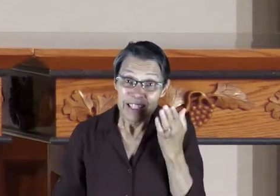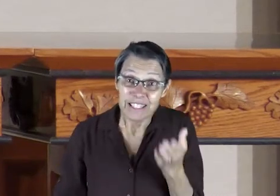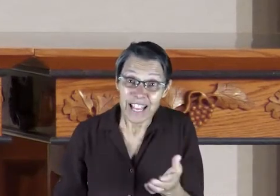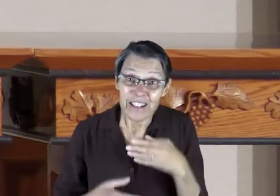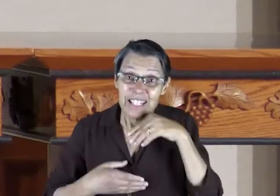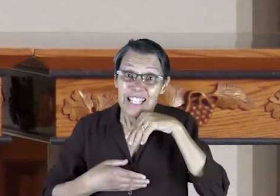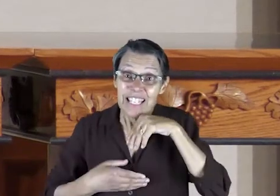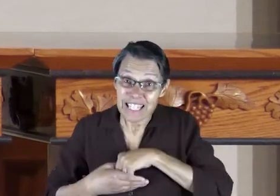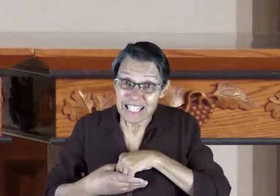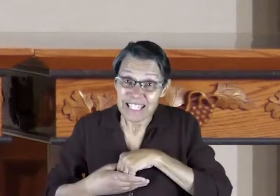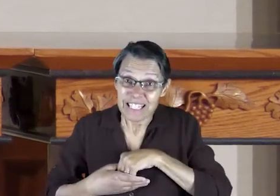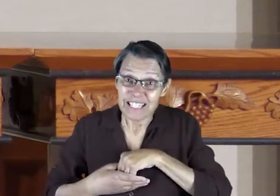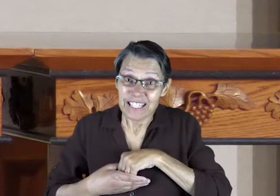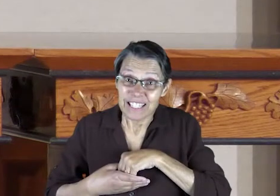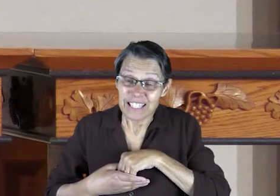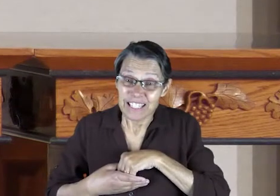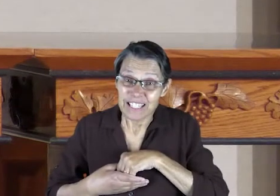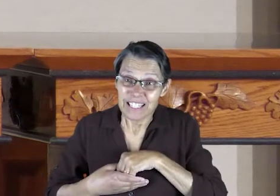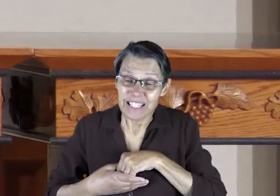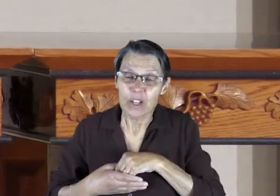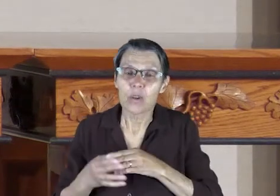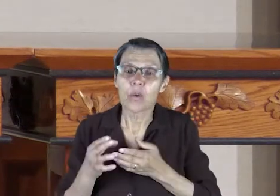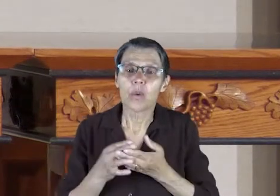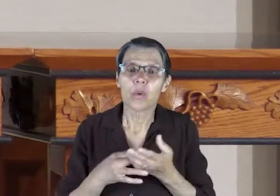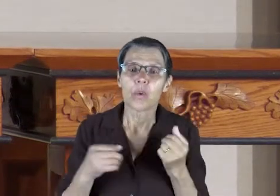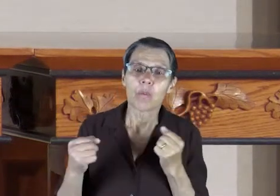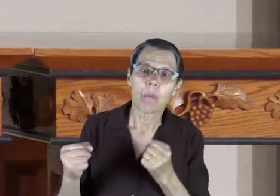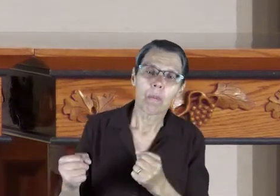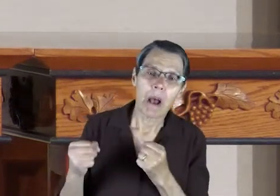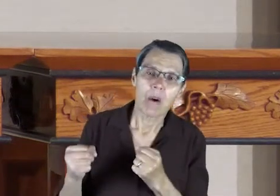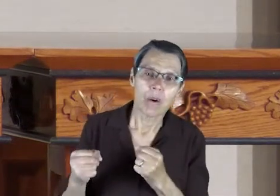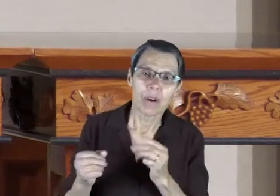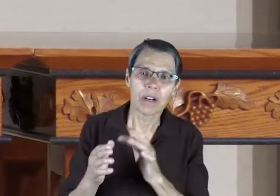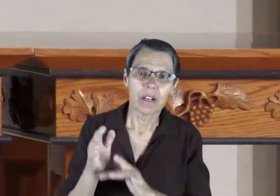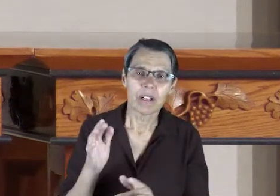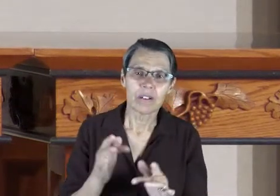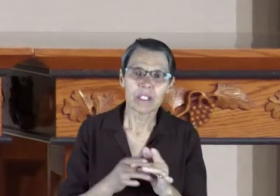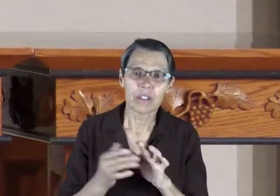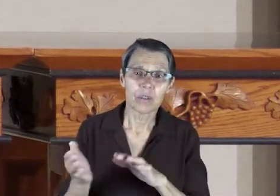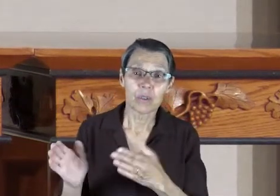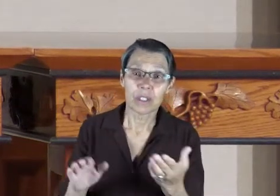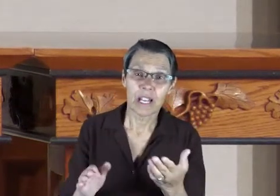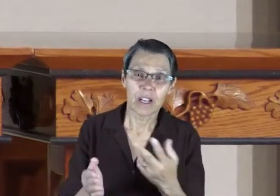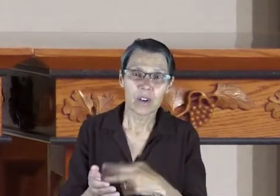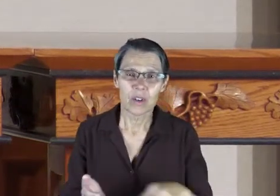where God is, in the power of the resurrected Christ.